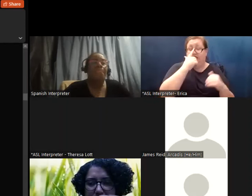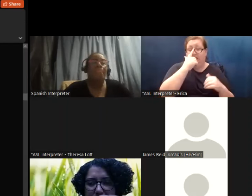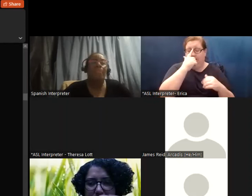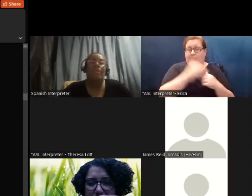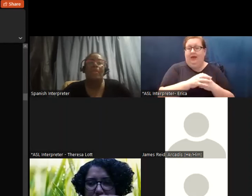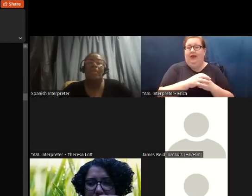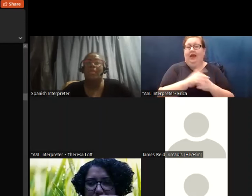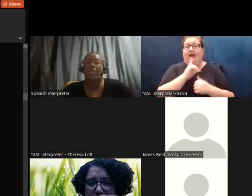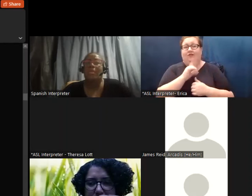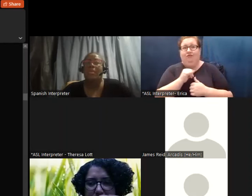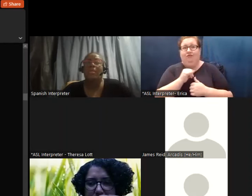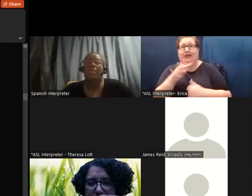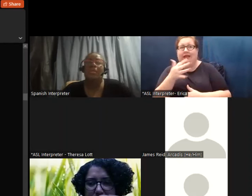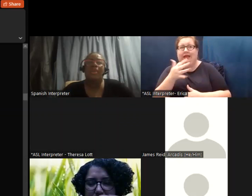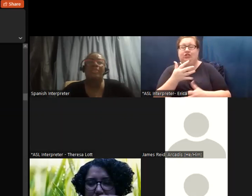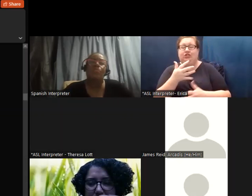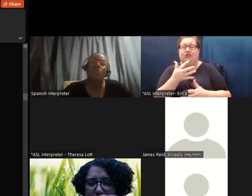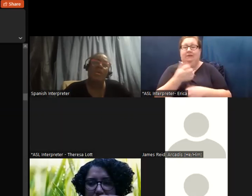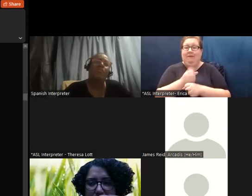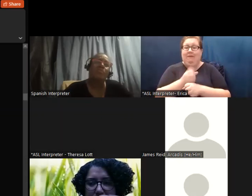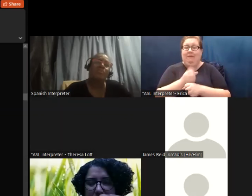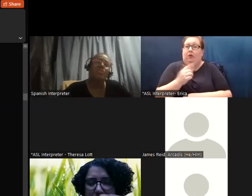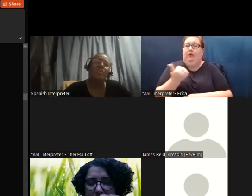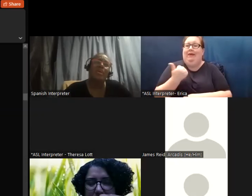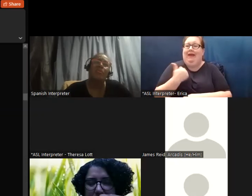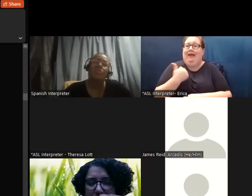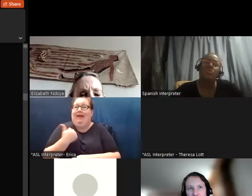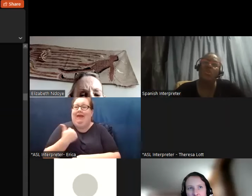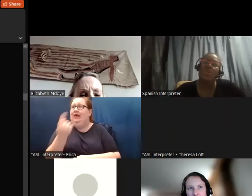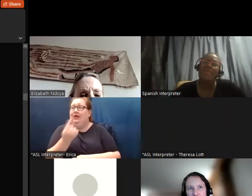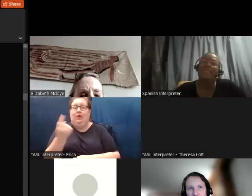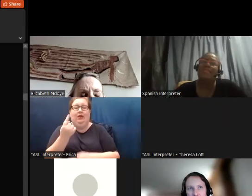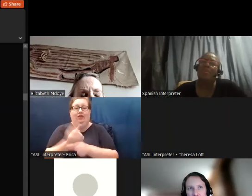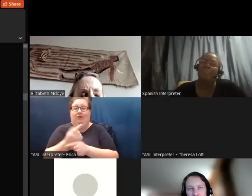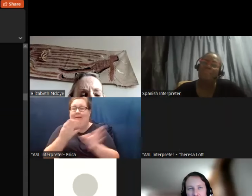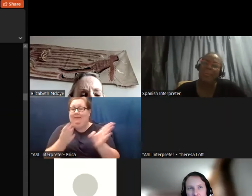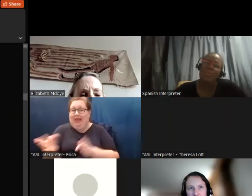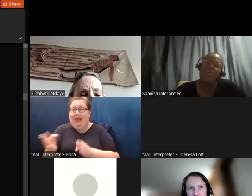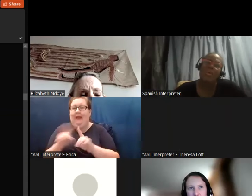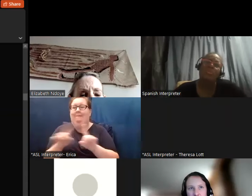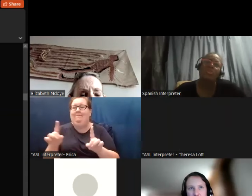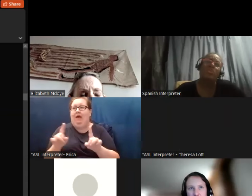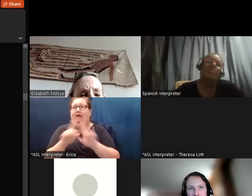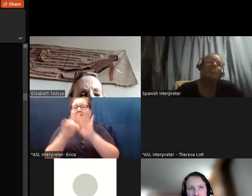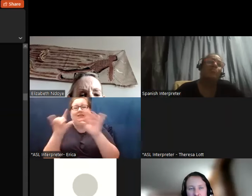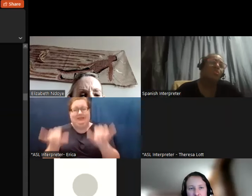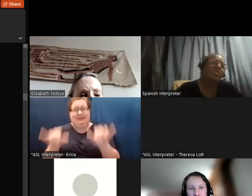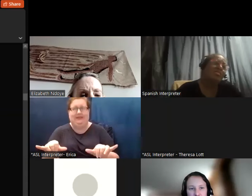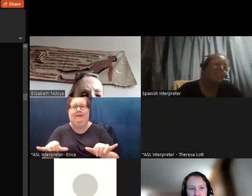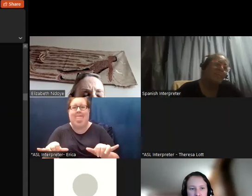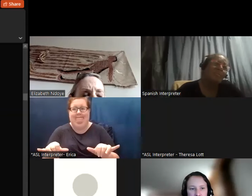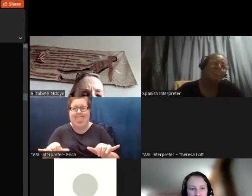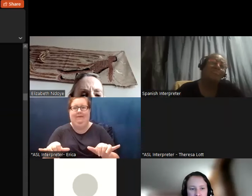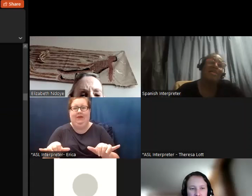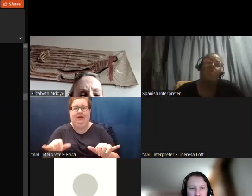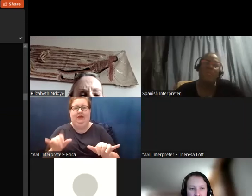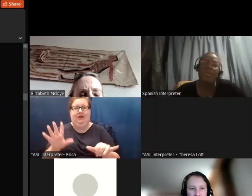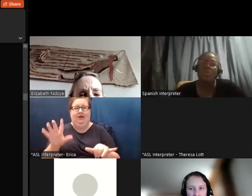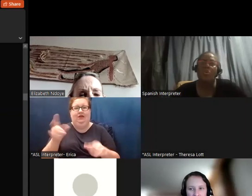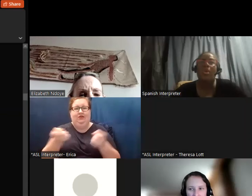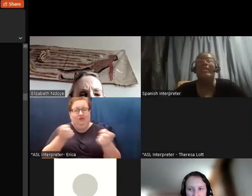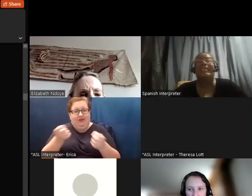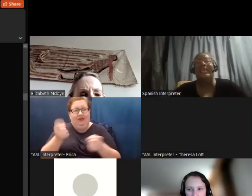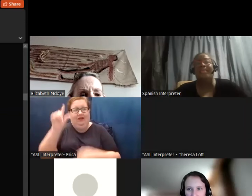And really kind of, making sure that we have, not just the right plan, but we have a system of governance to really see through